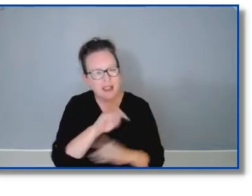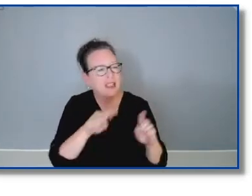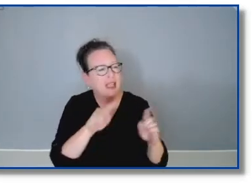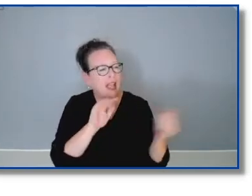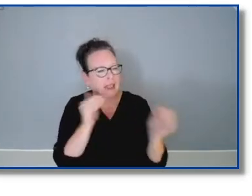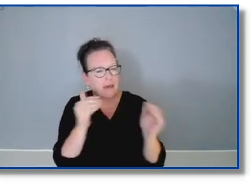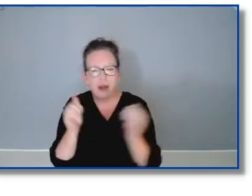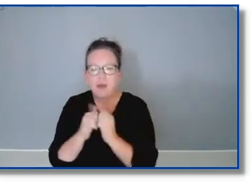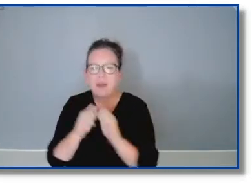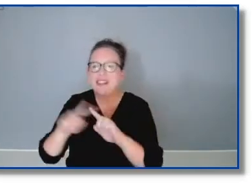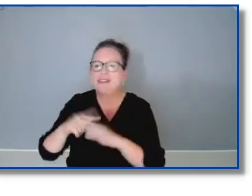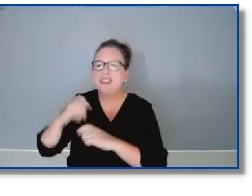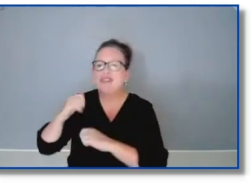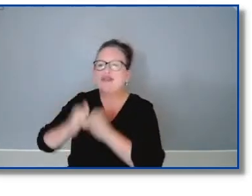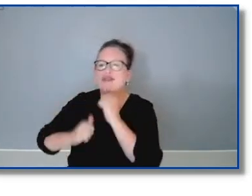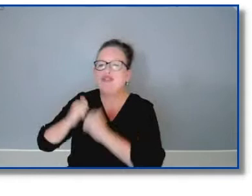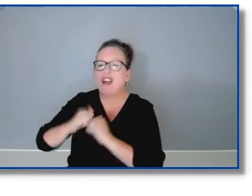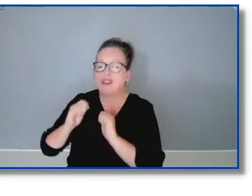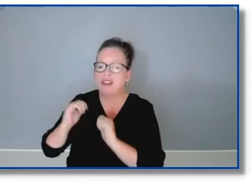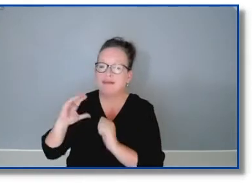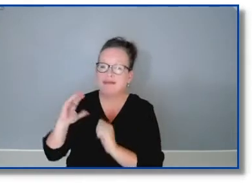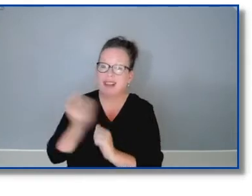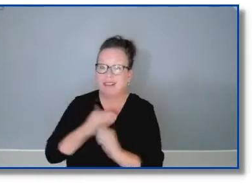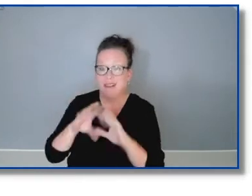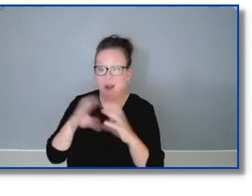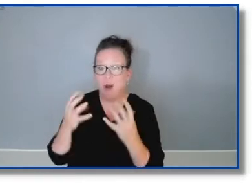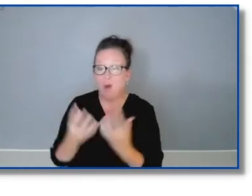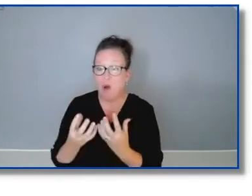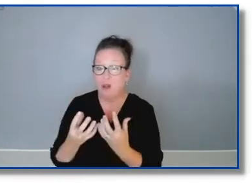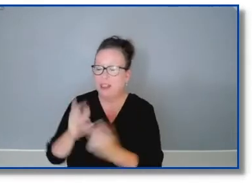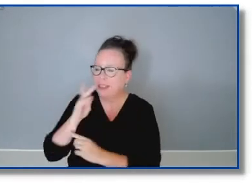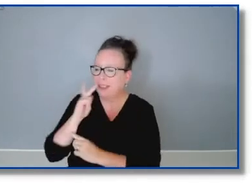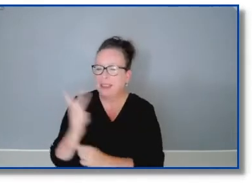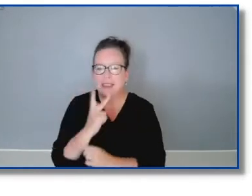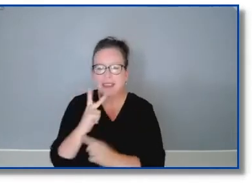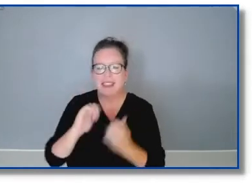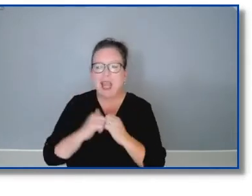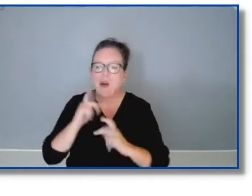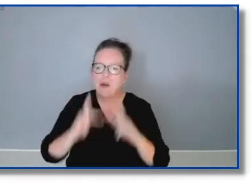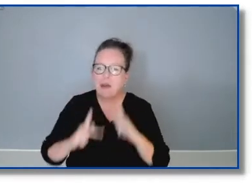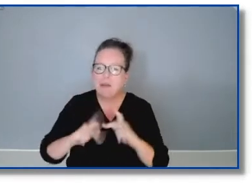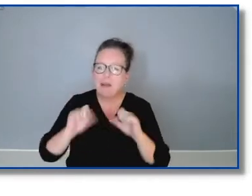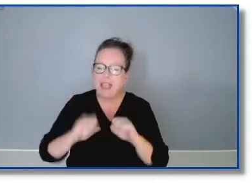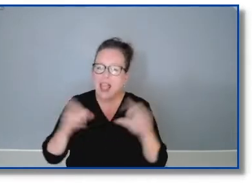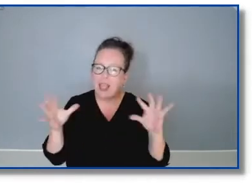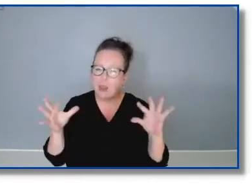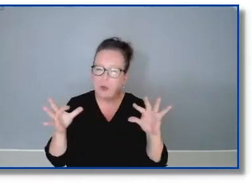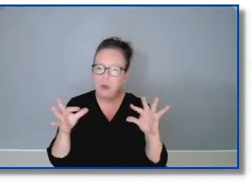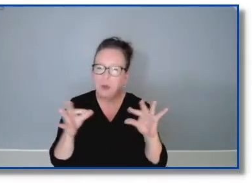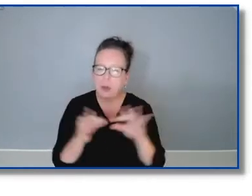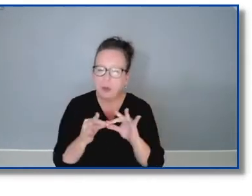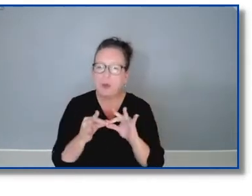societies. How people over time can be in sync, and this can be observed in, for example, social movements, but also